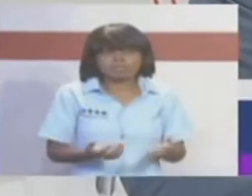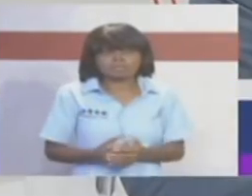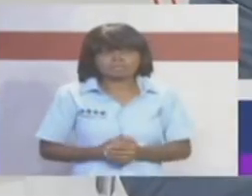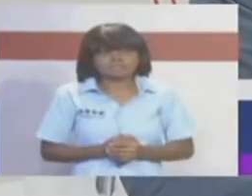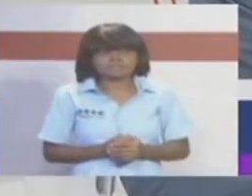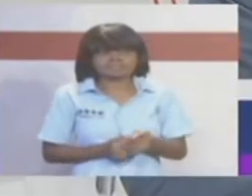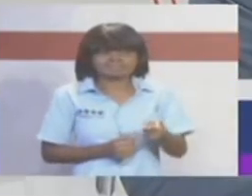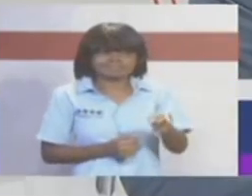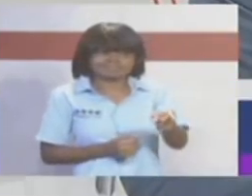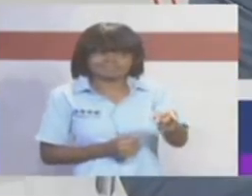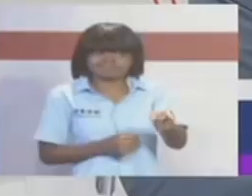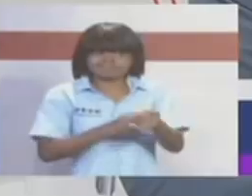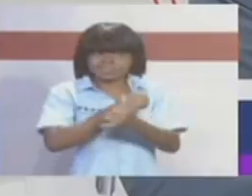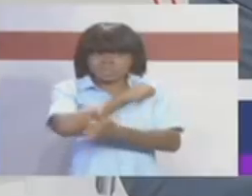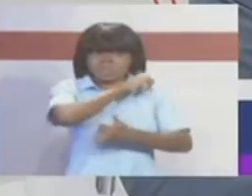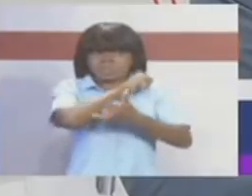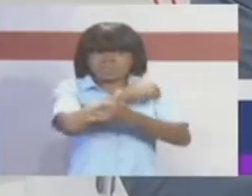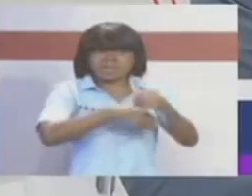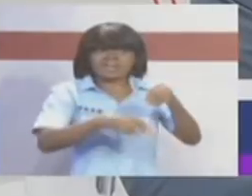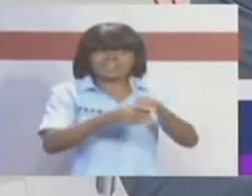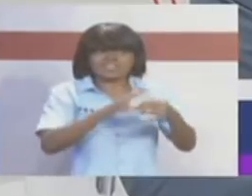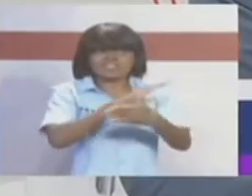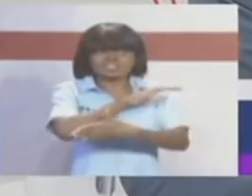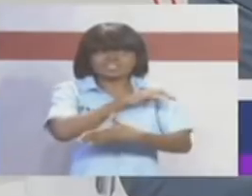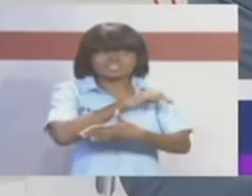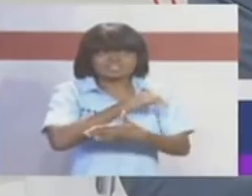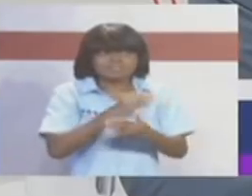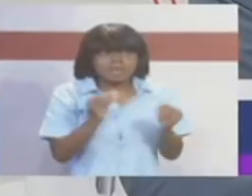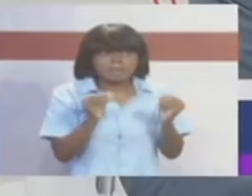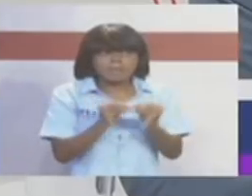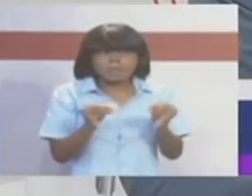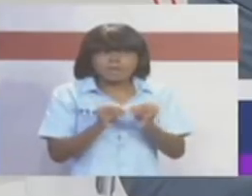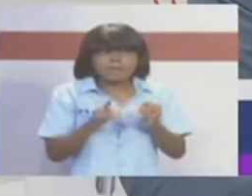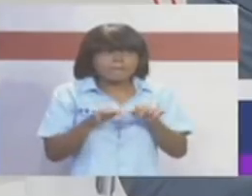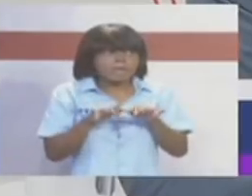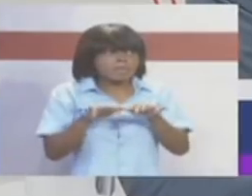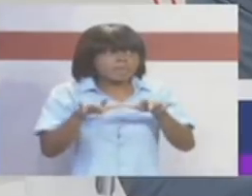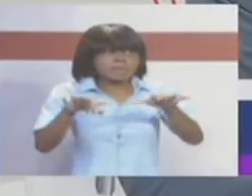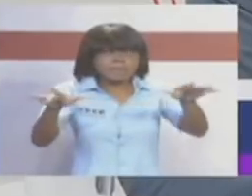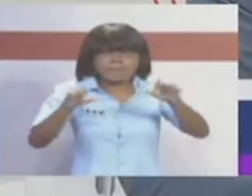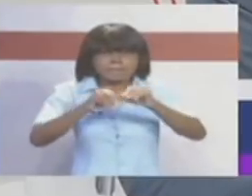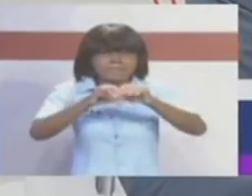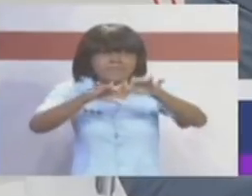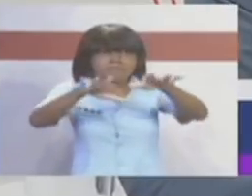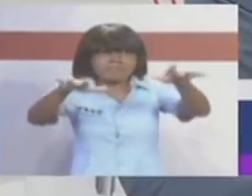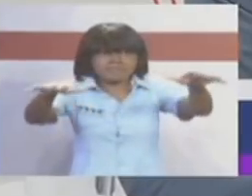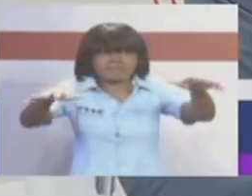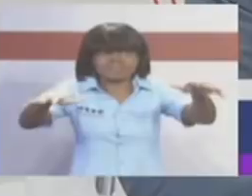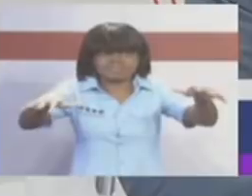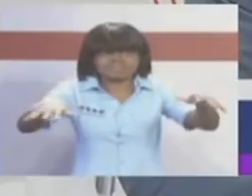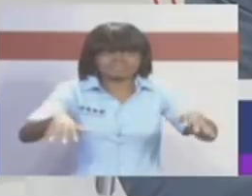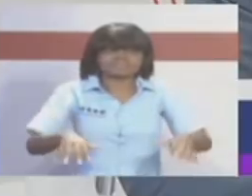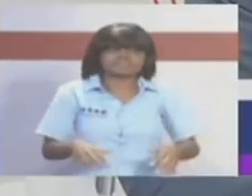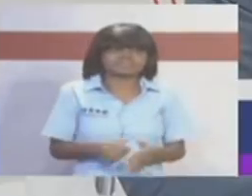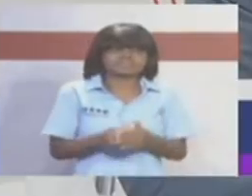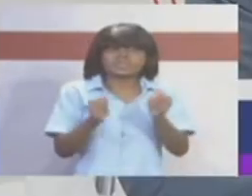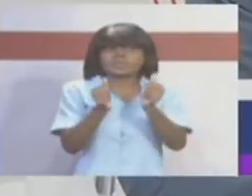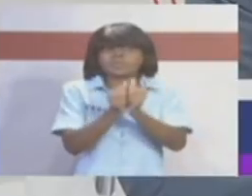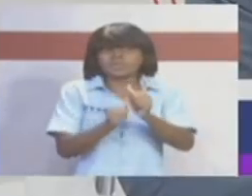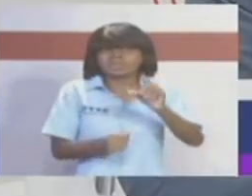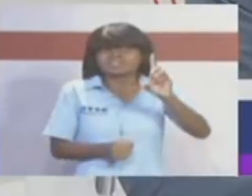is manifested worldwide with the Delta variant in particular. Once it enters the population, you're going to see that